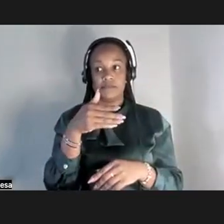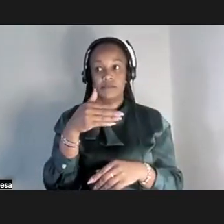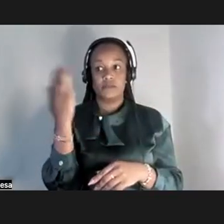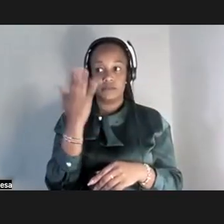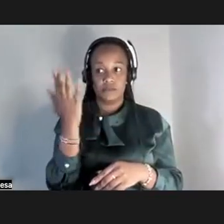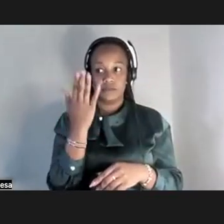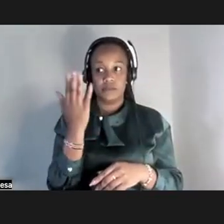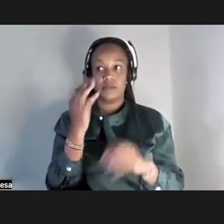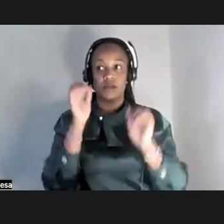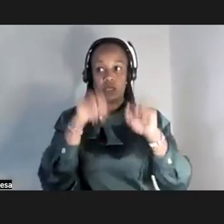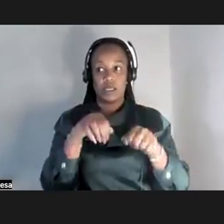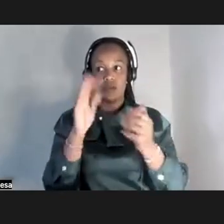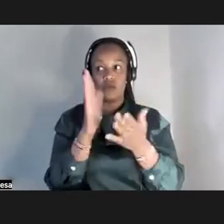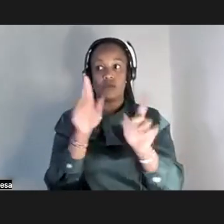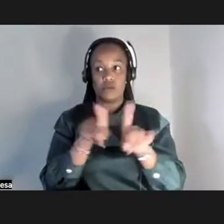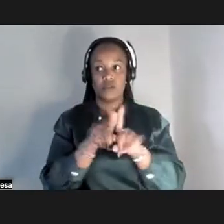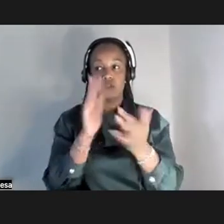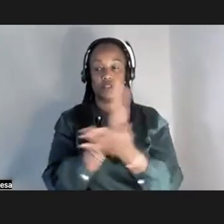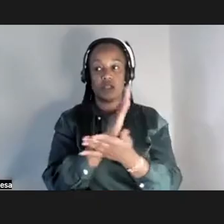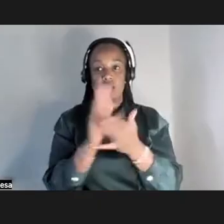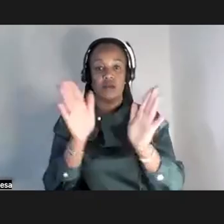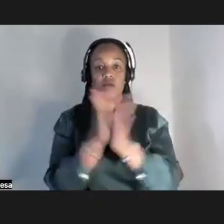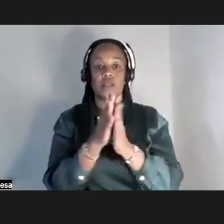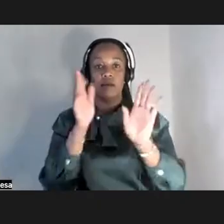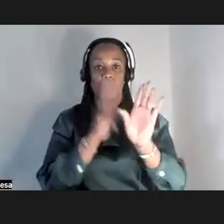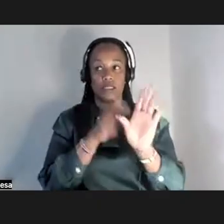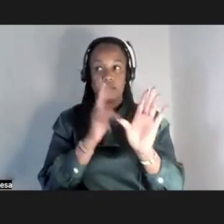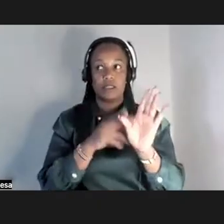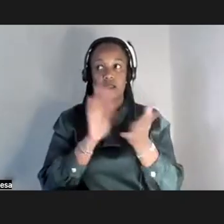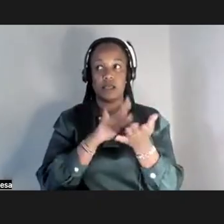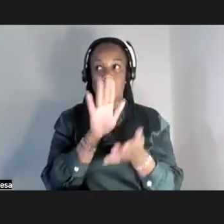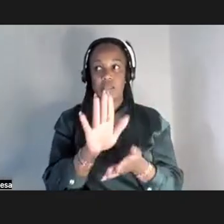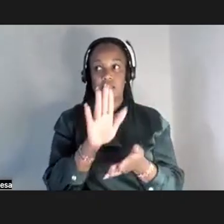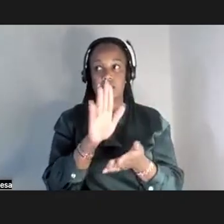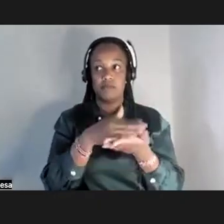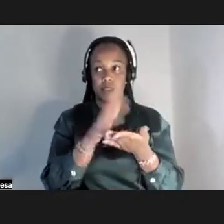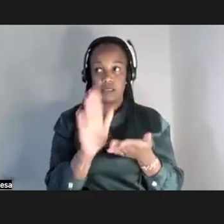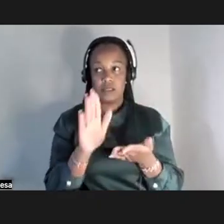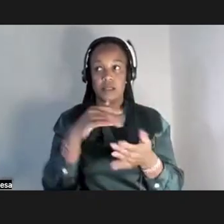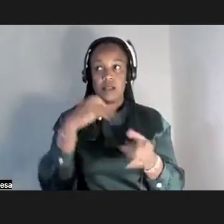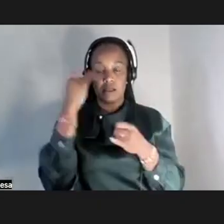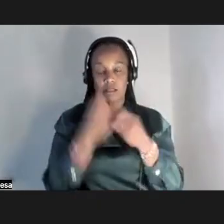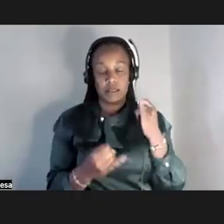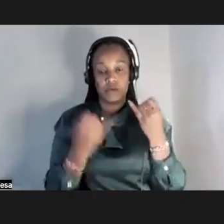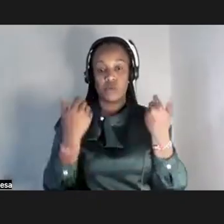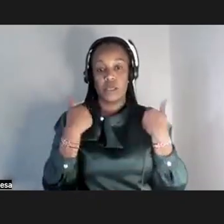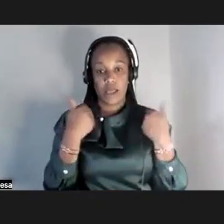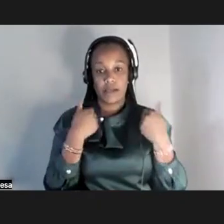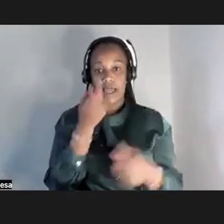even, share that with attendees at a later stage. And then lastly, we did have a little